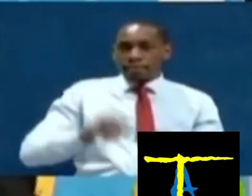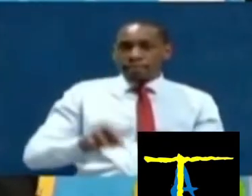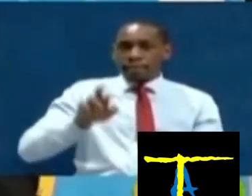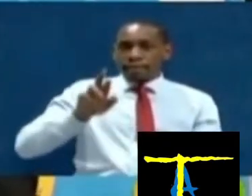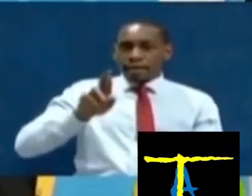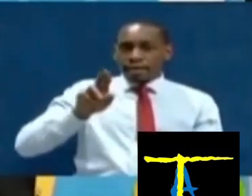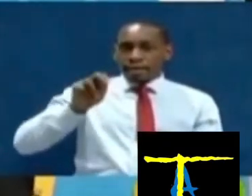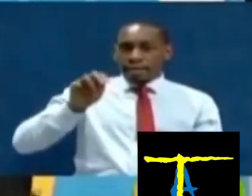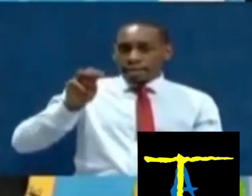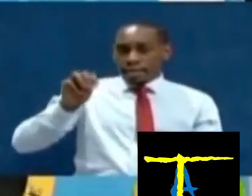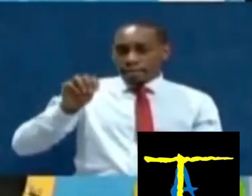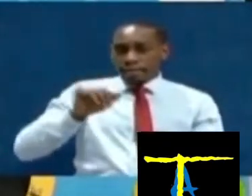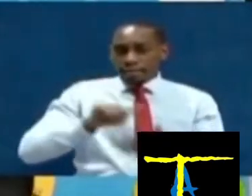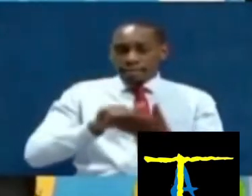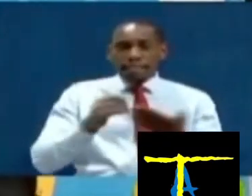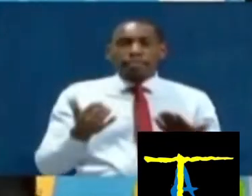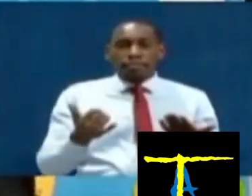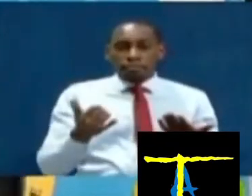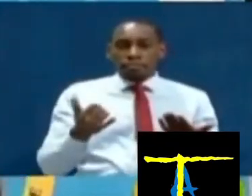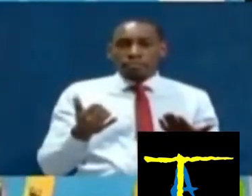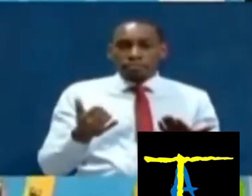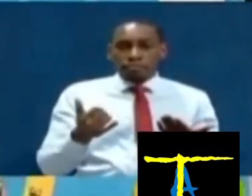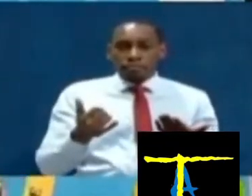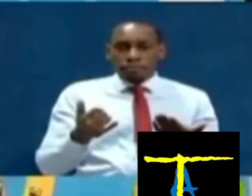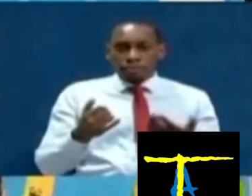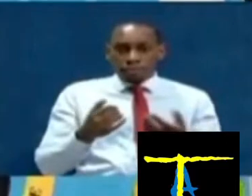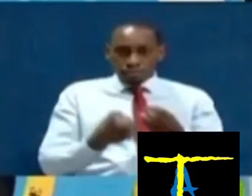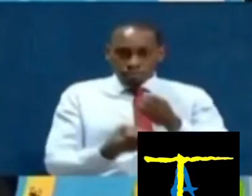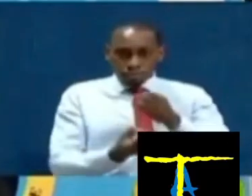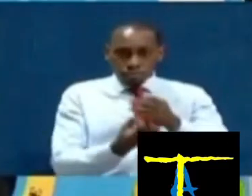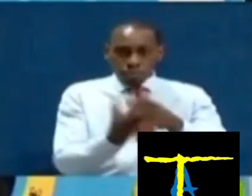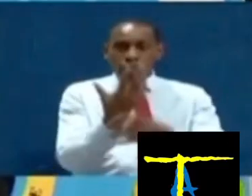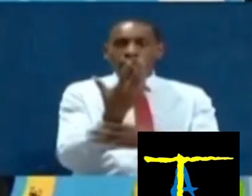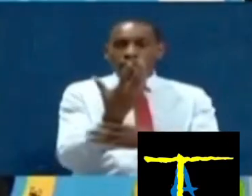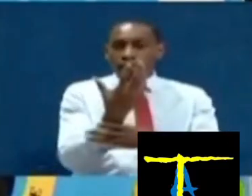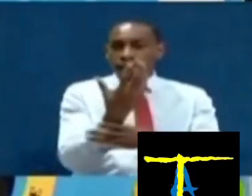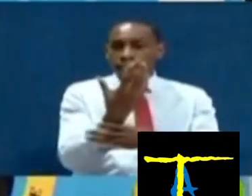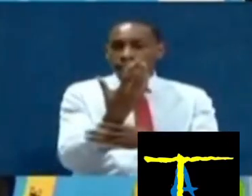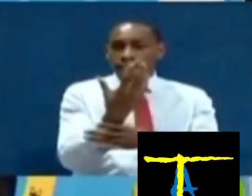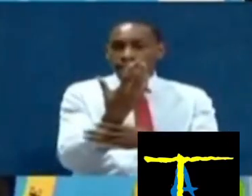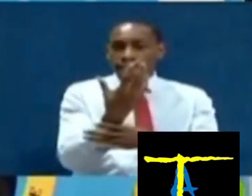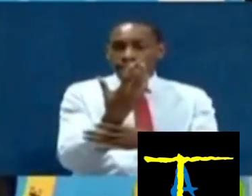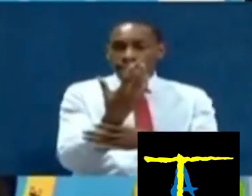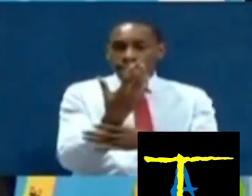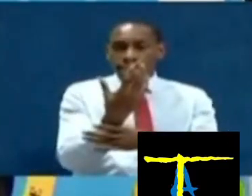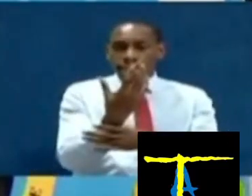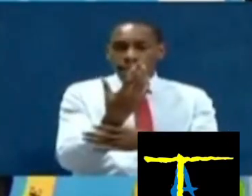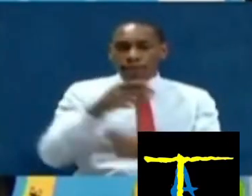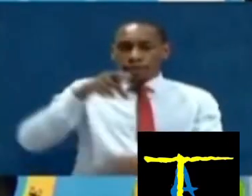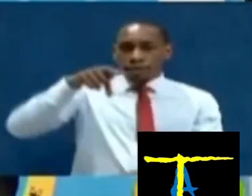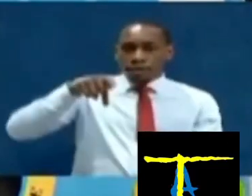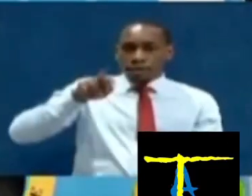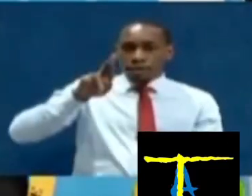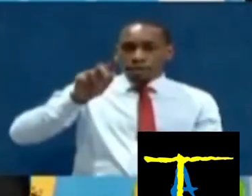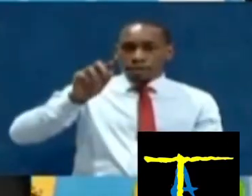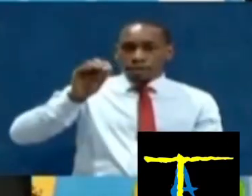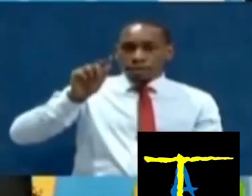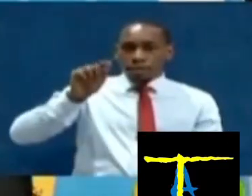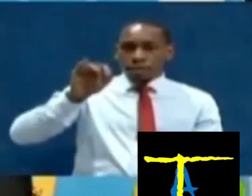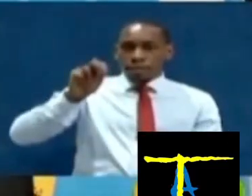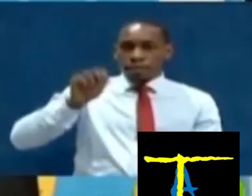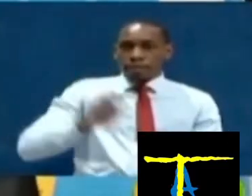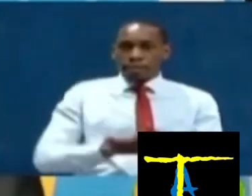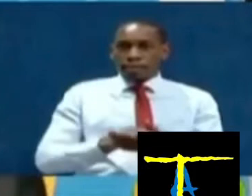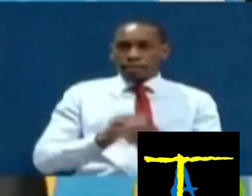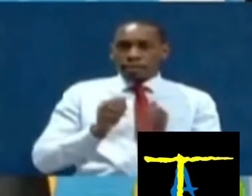RNA, which stimulates the production or formation of the a protein that is found in corona